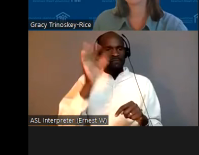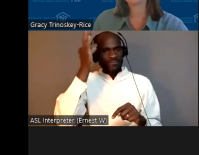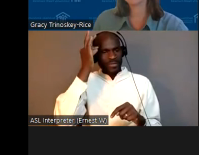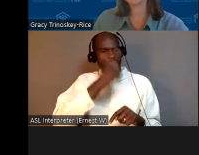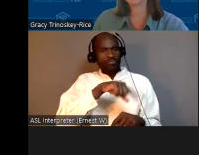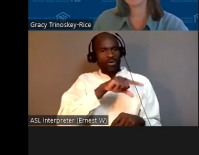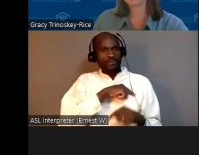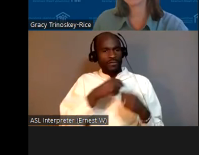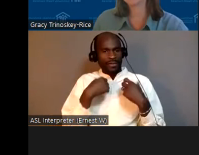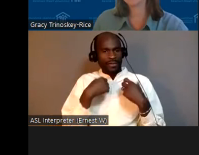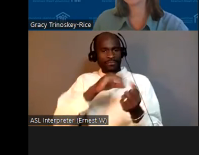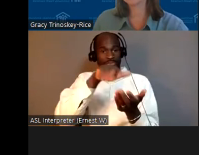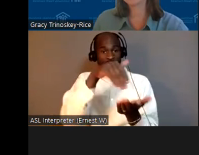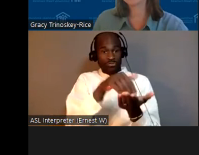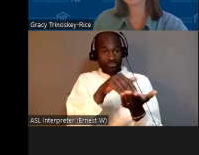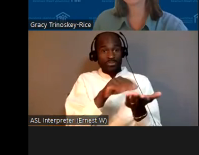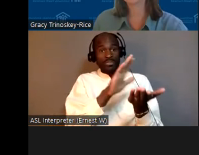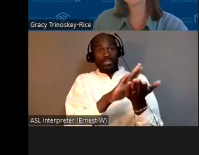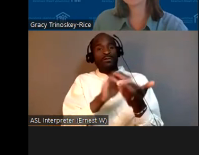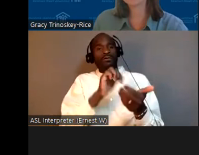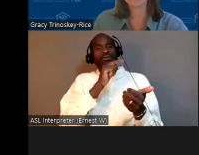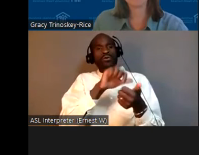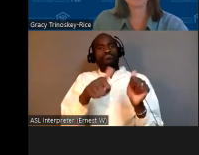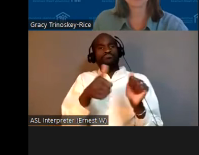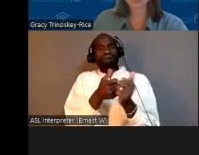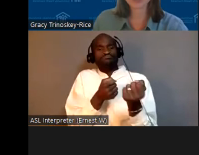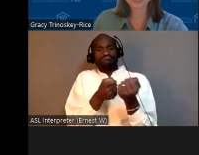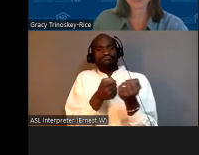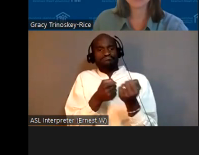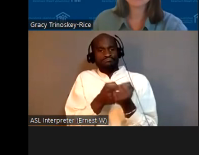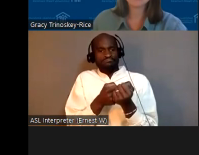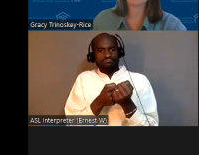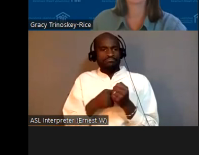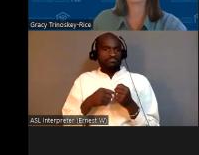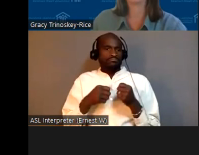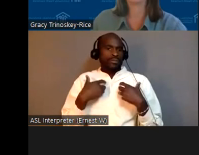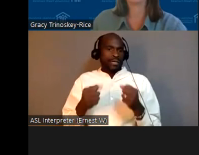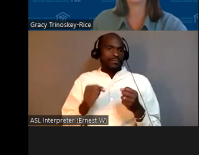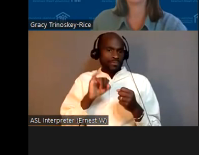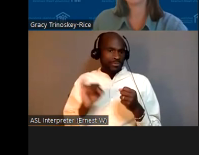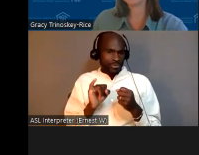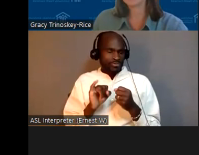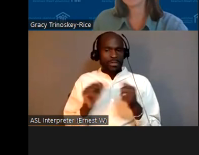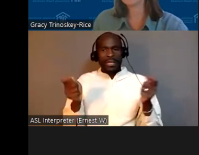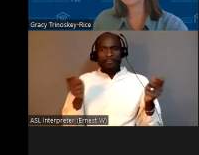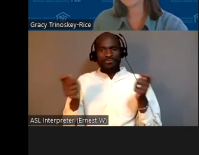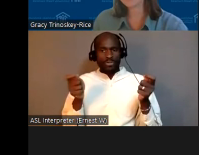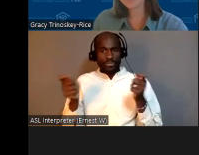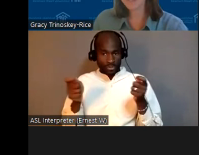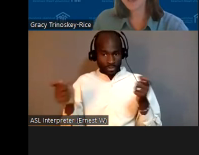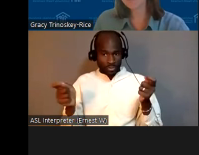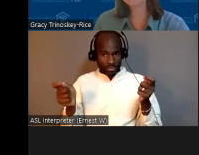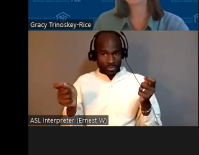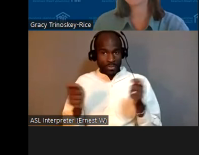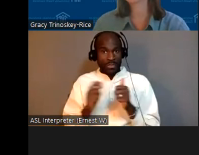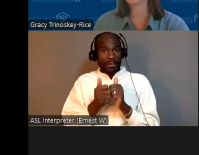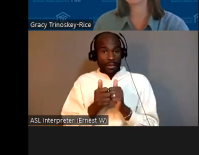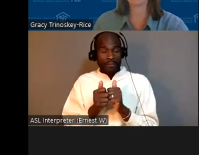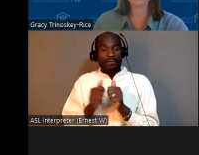are funded by the Health Resources and Services Administration through the Public Health Service